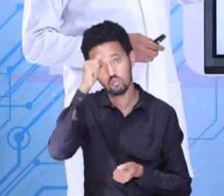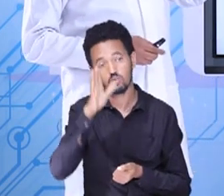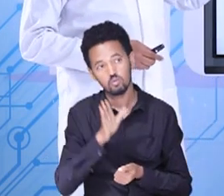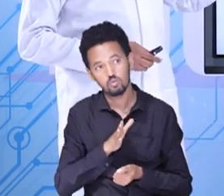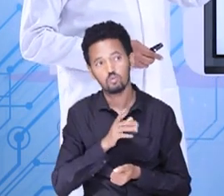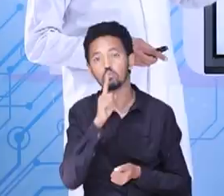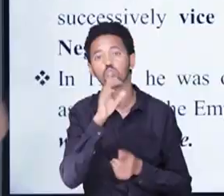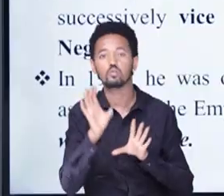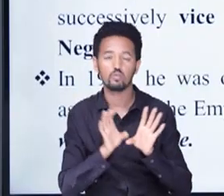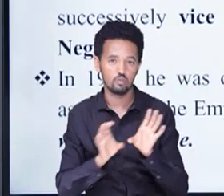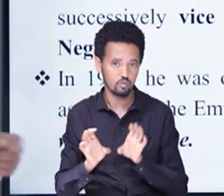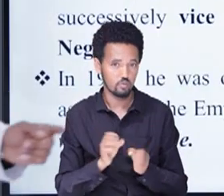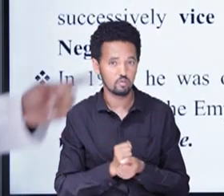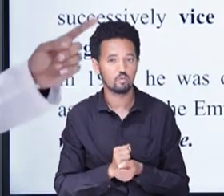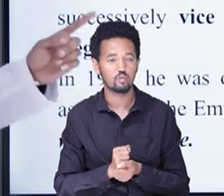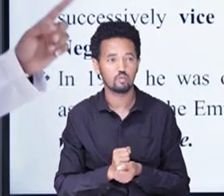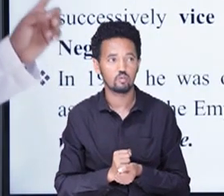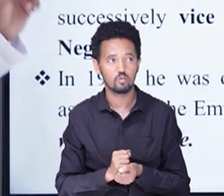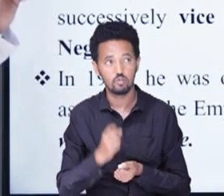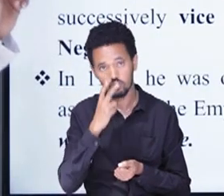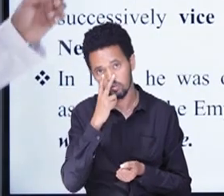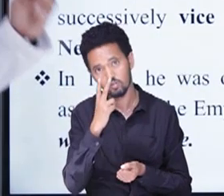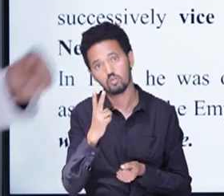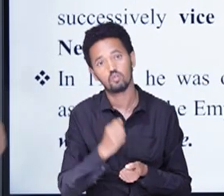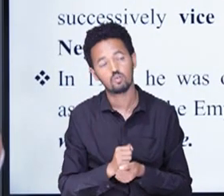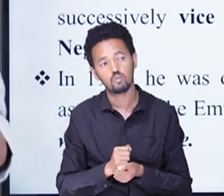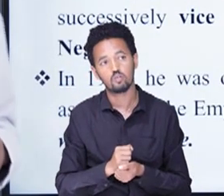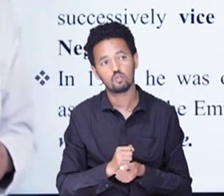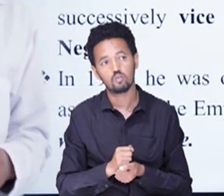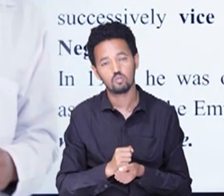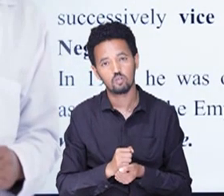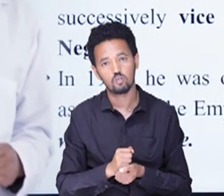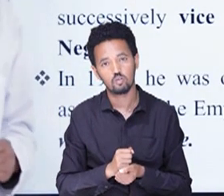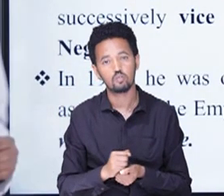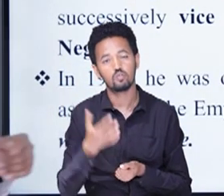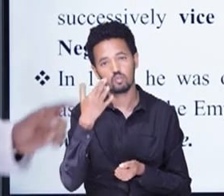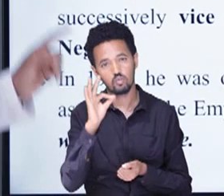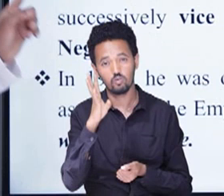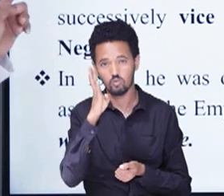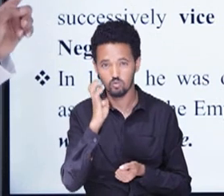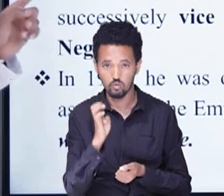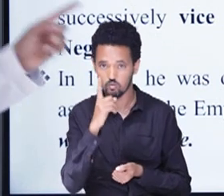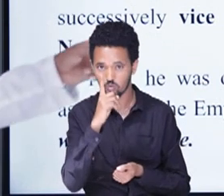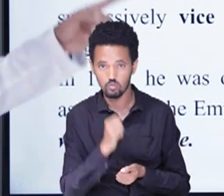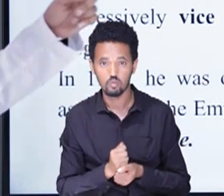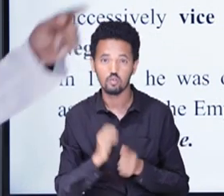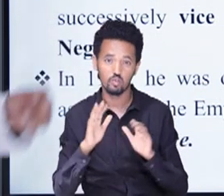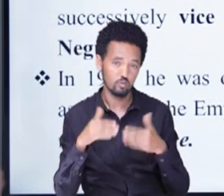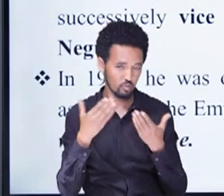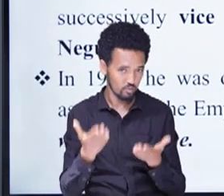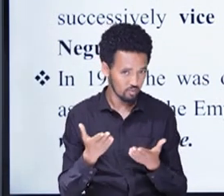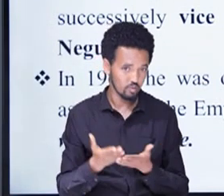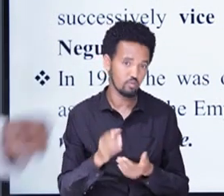He tried to all means to prevent the emperor from returning in the throne in 1941. He was given a